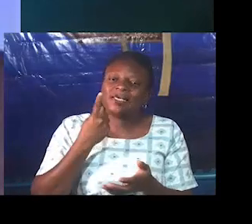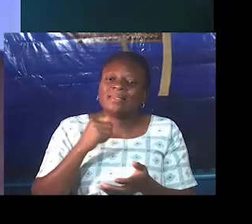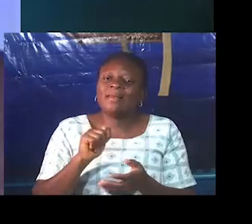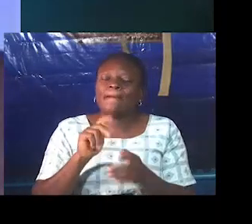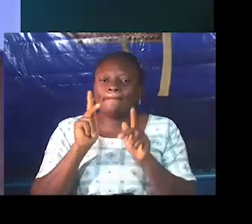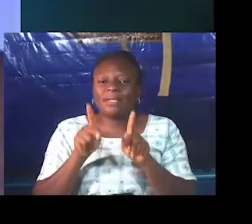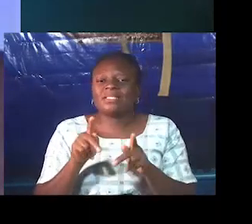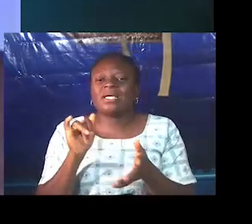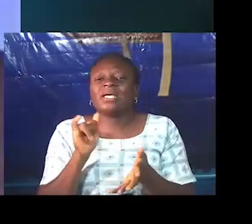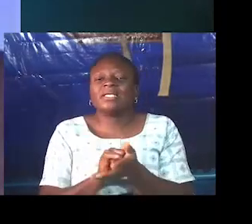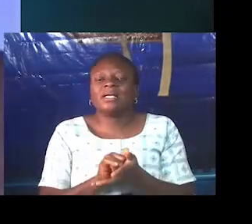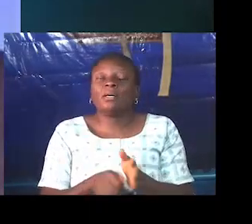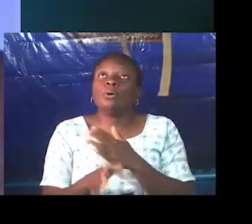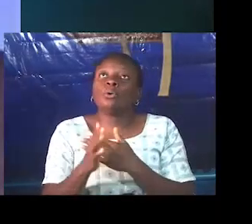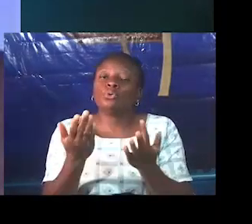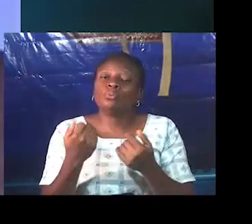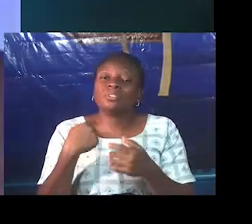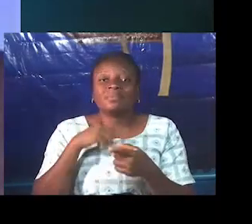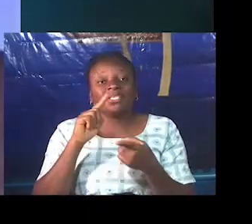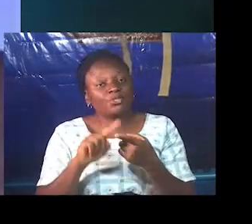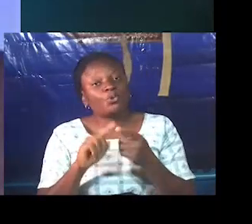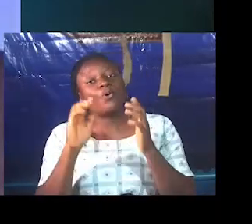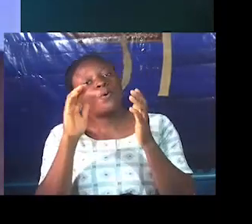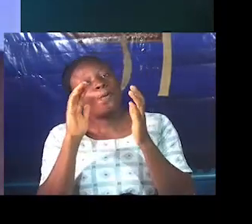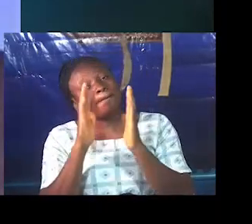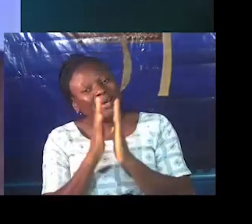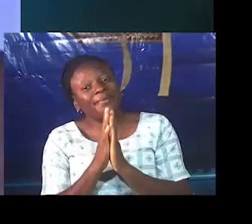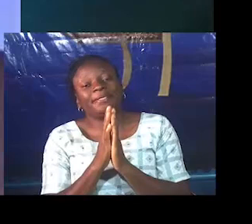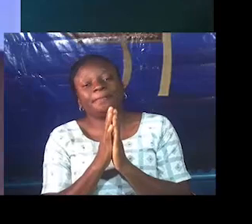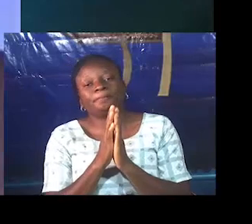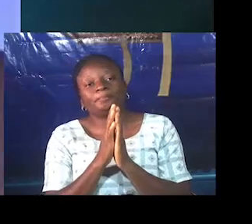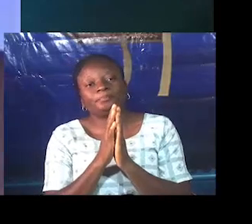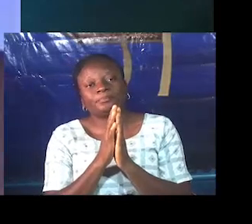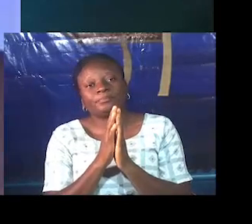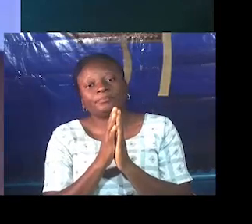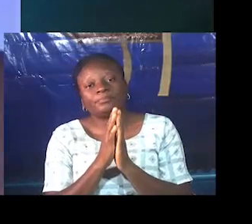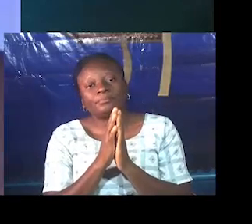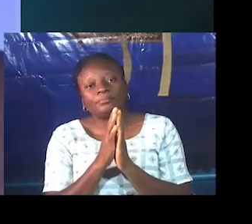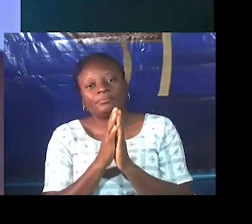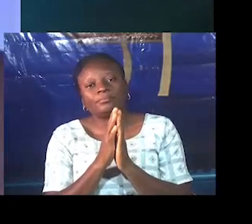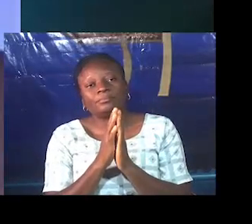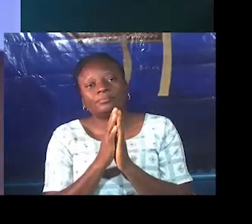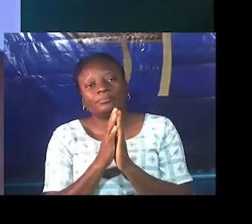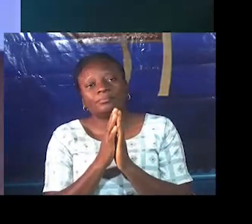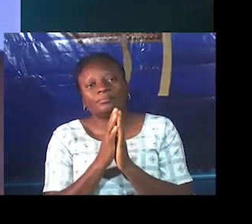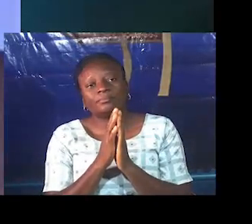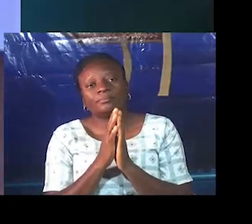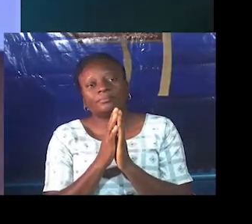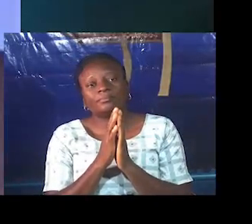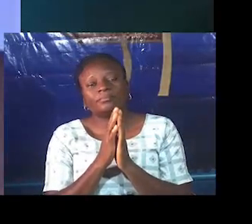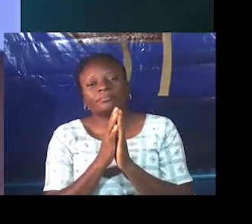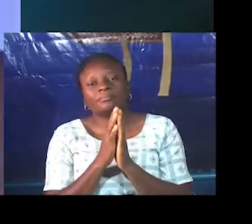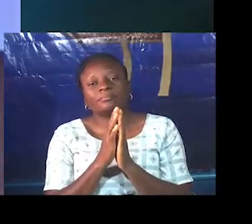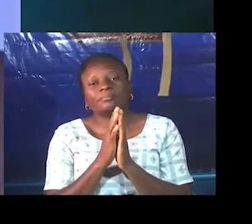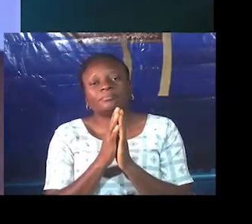bad. Sometimes she does something and you are so excited, and yet at another time out of her